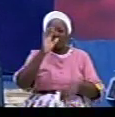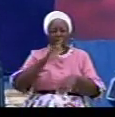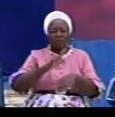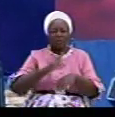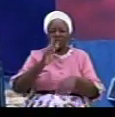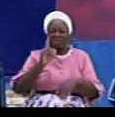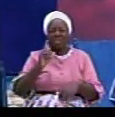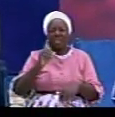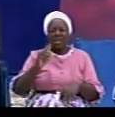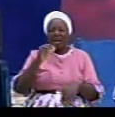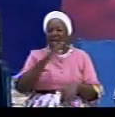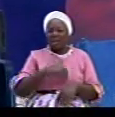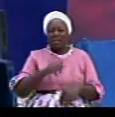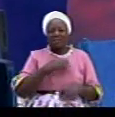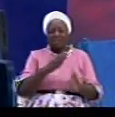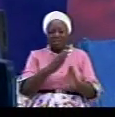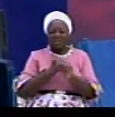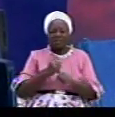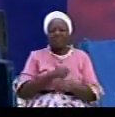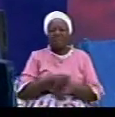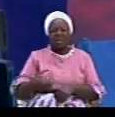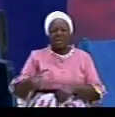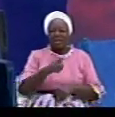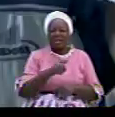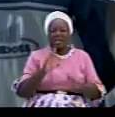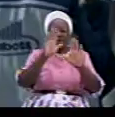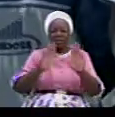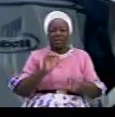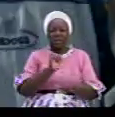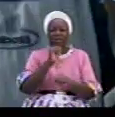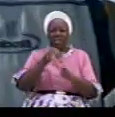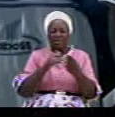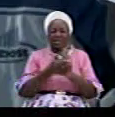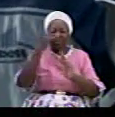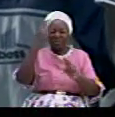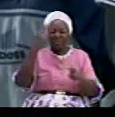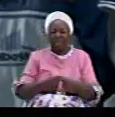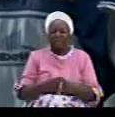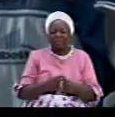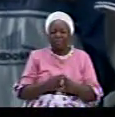they receive their miracles in Jesus' name.